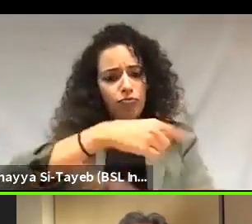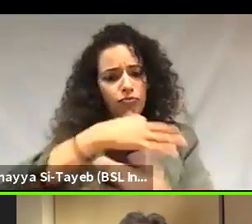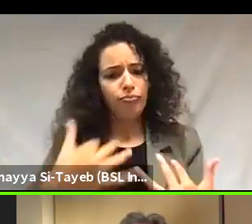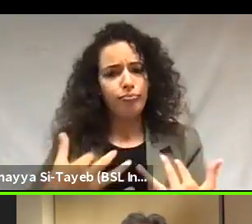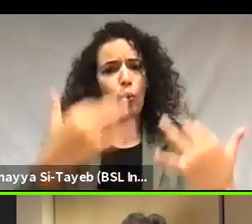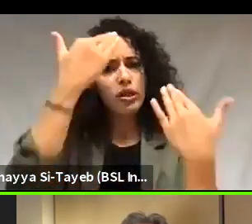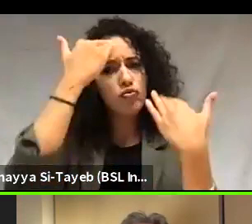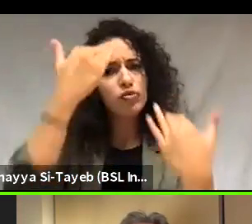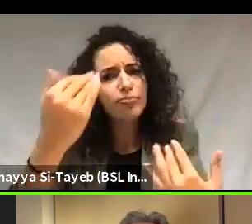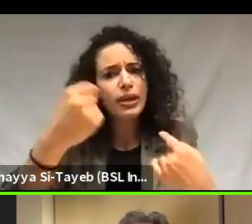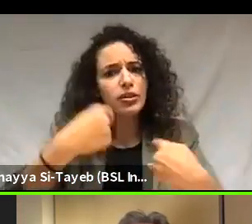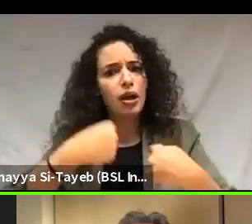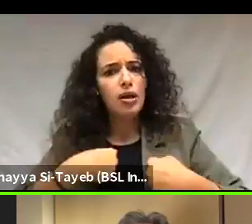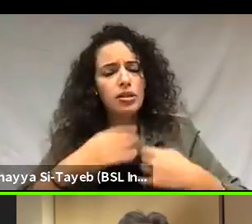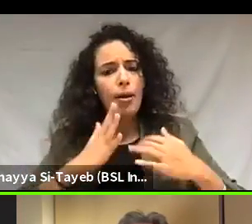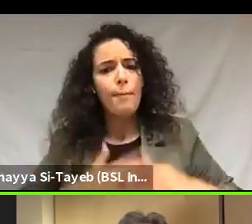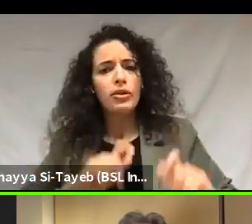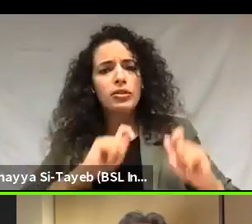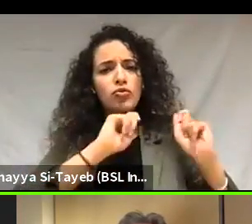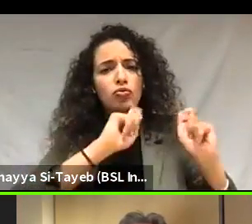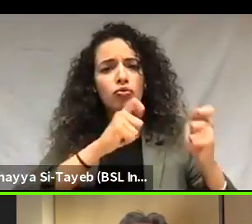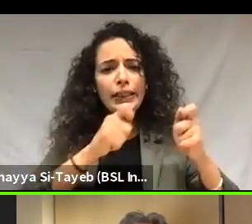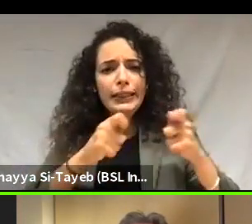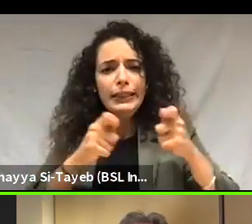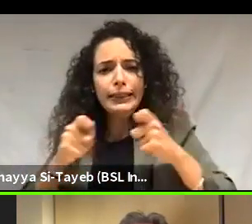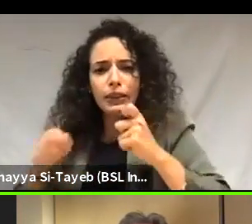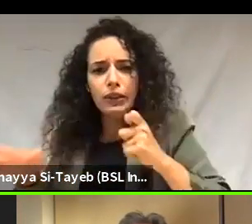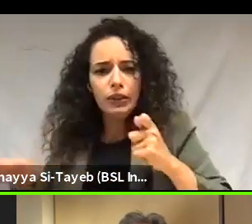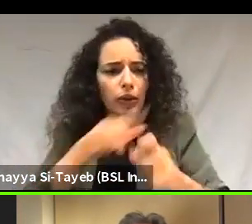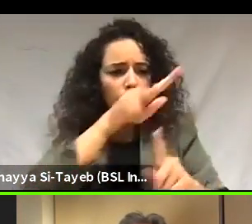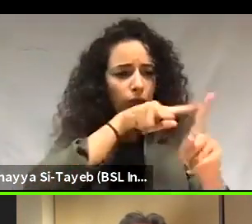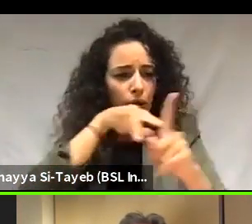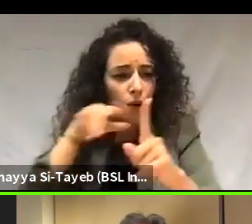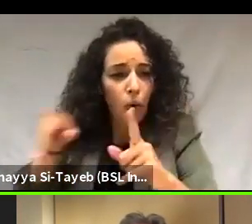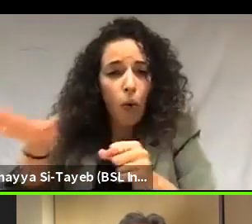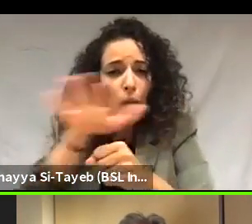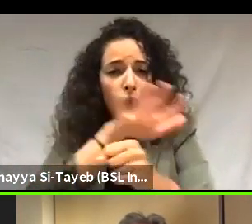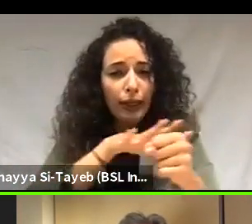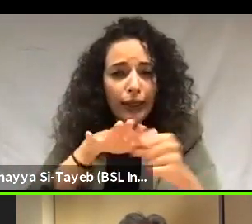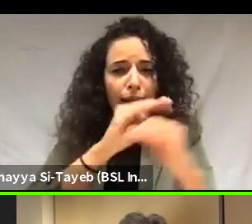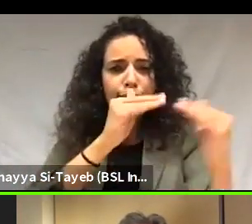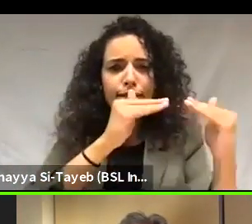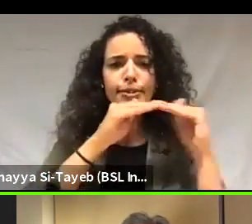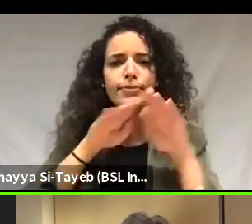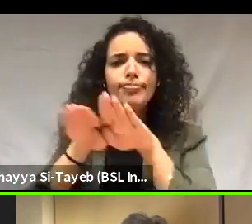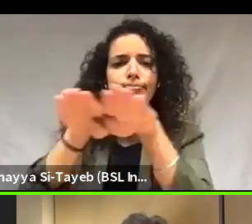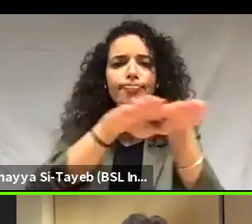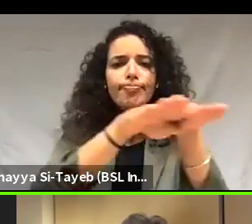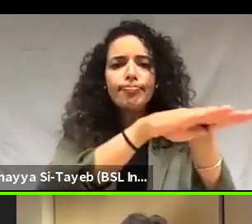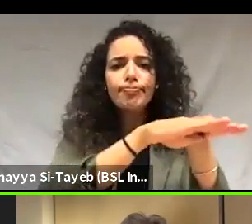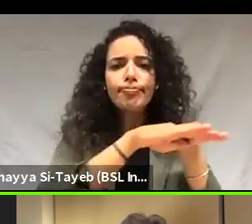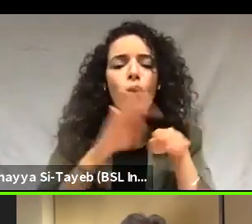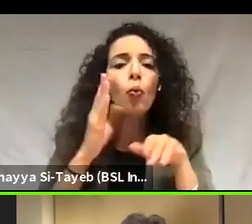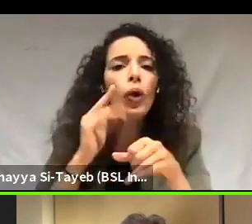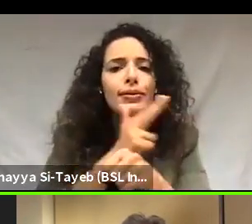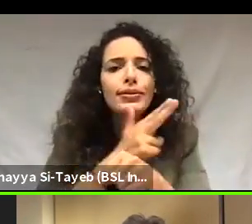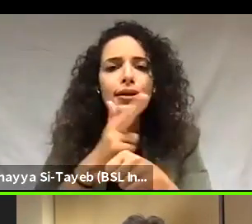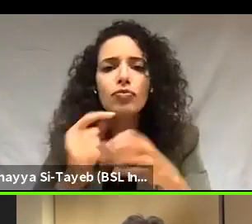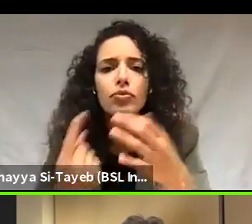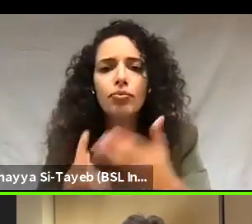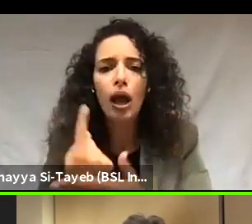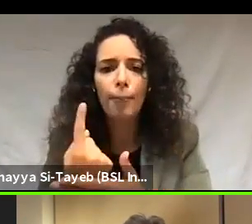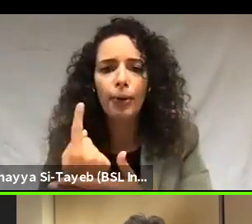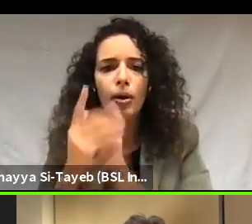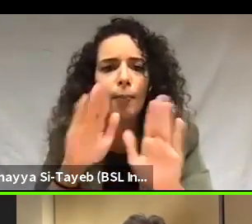we treat all cases on the same basis when it comes to terrorism, that there